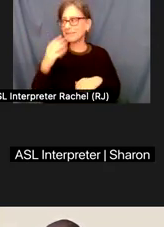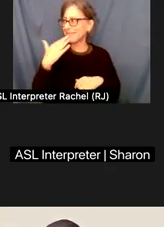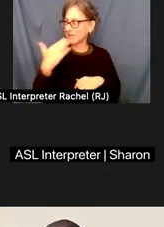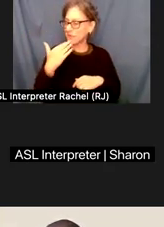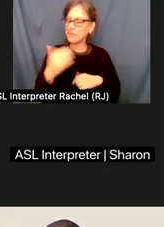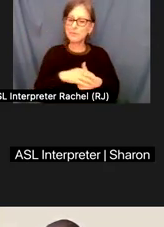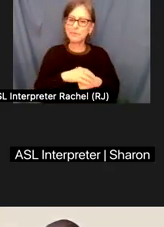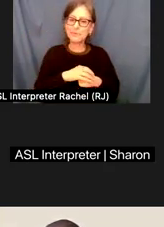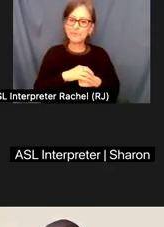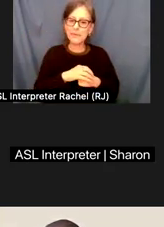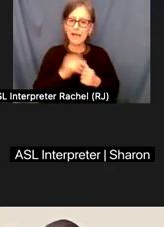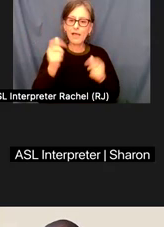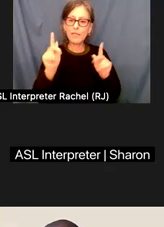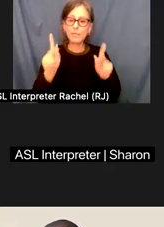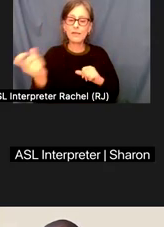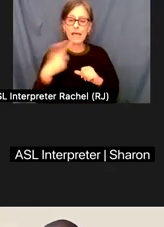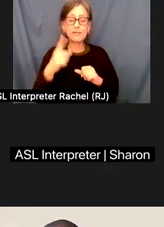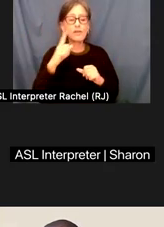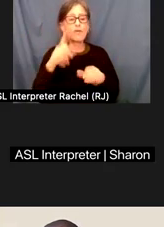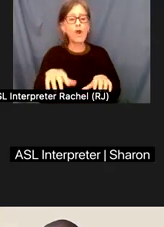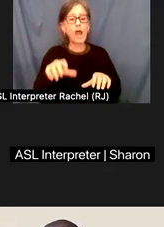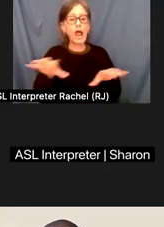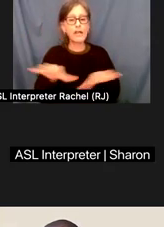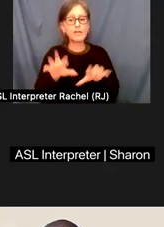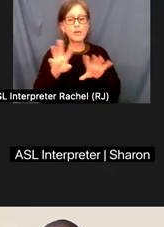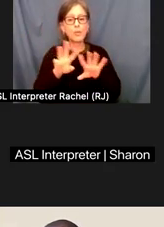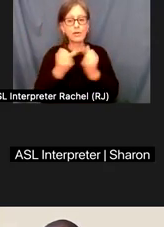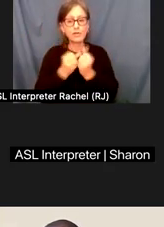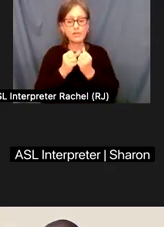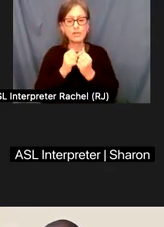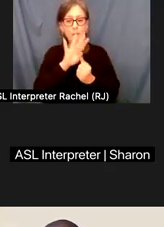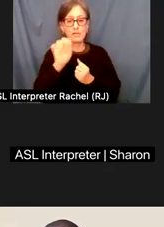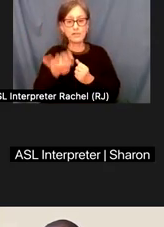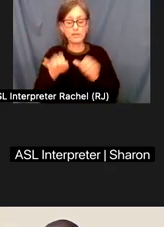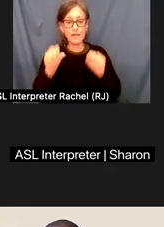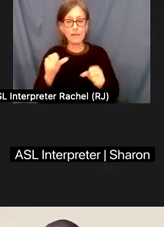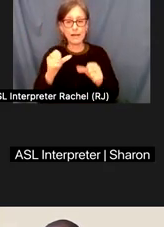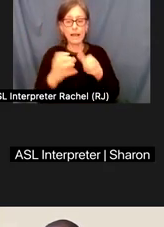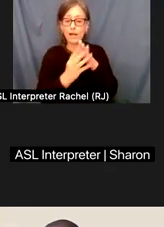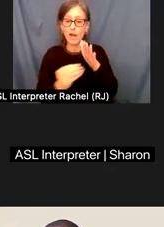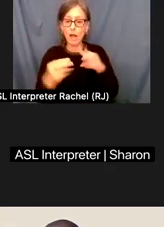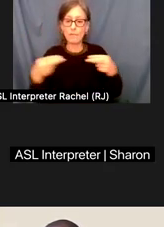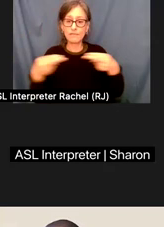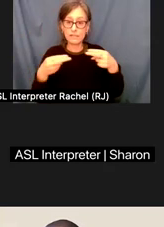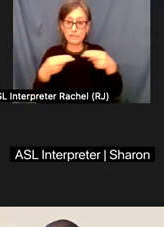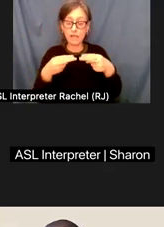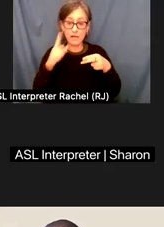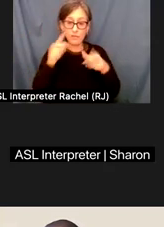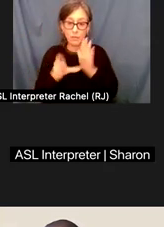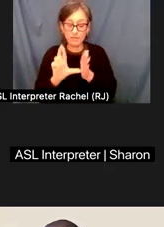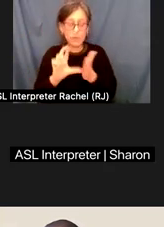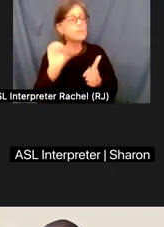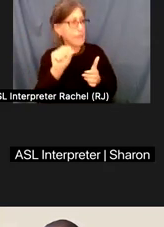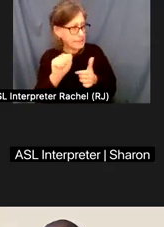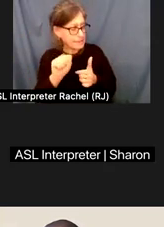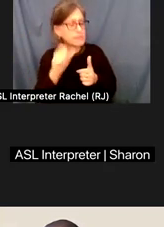Lars Eric, you've asked when I do the workshop survey, is it possible to have a copy of the slides to look at when reviewing? Certainly. As we mentioned,